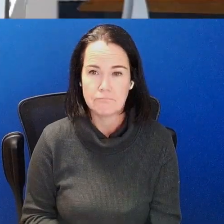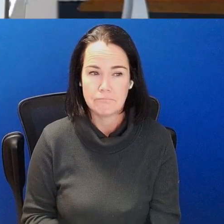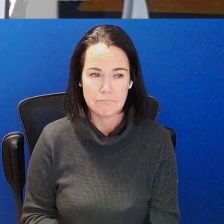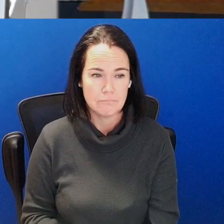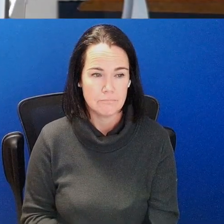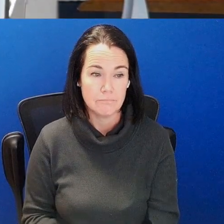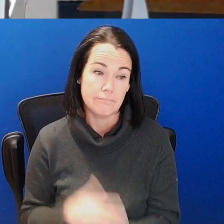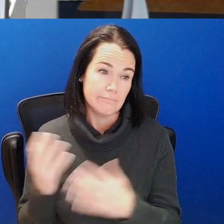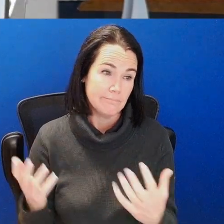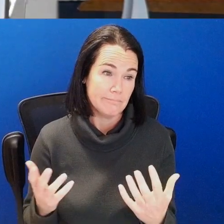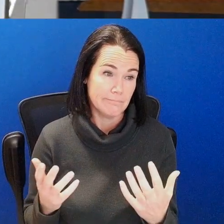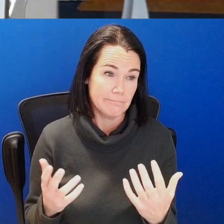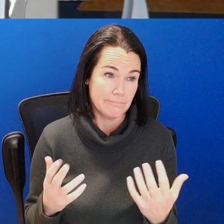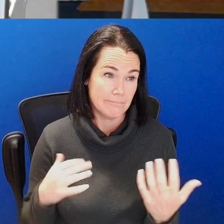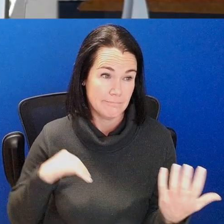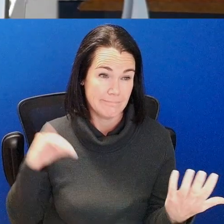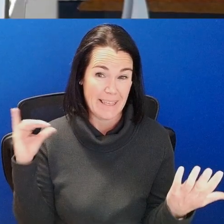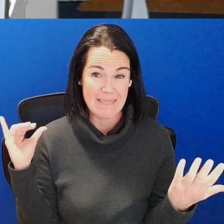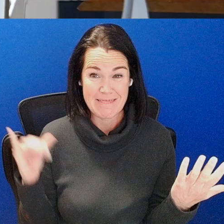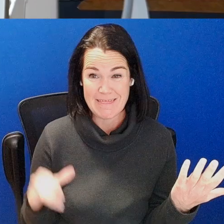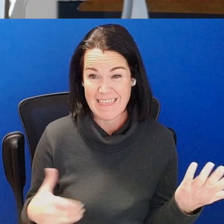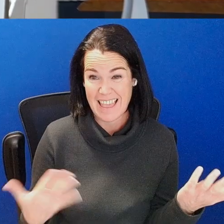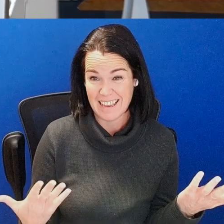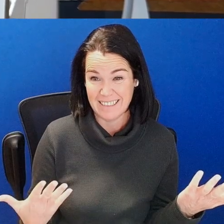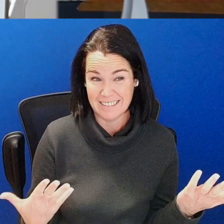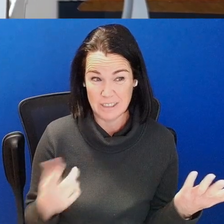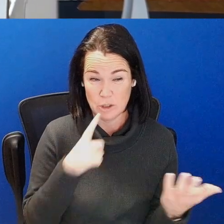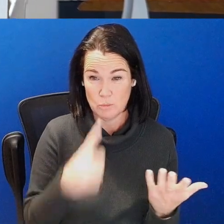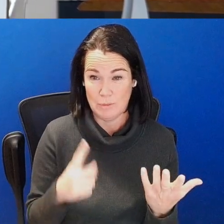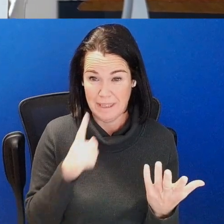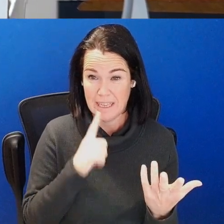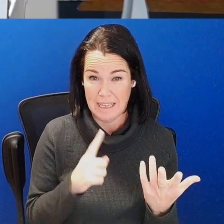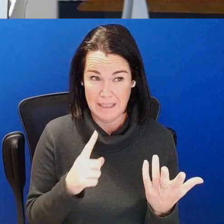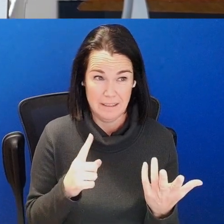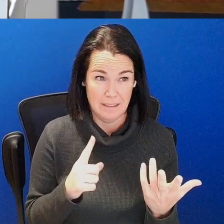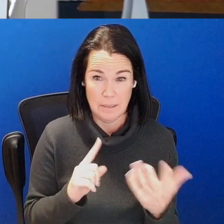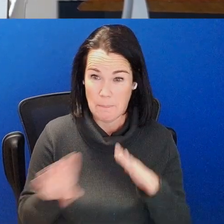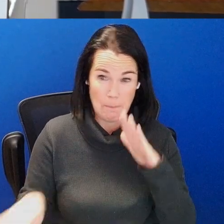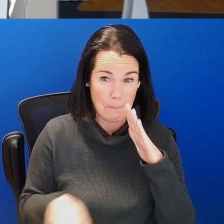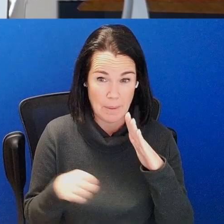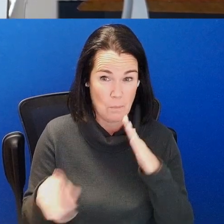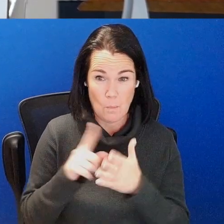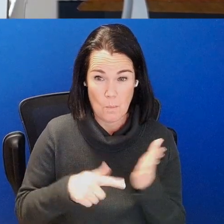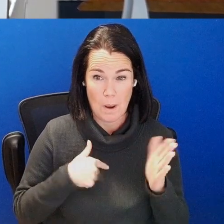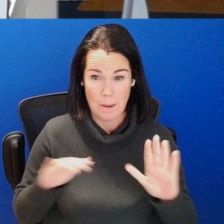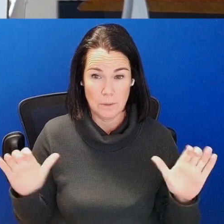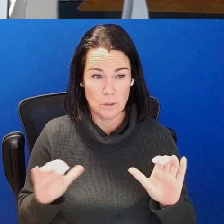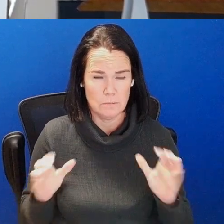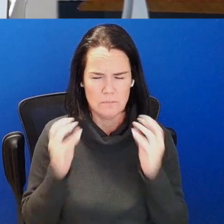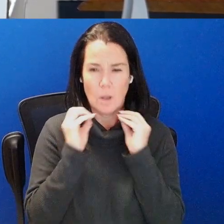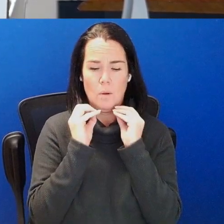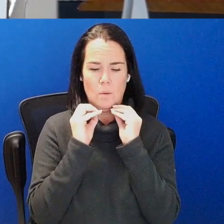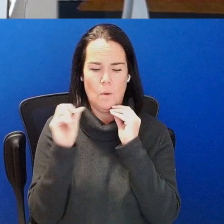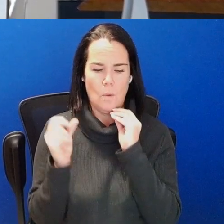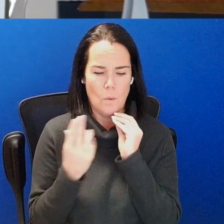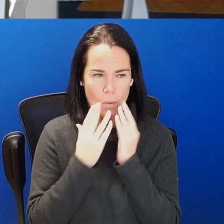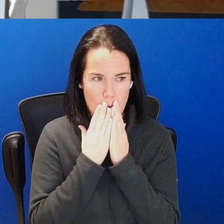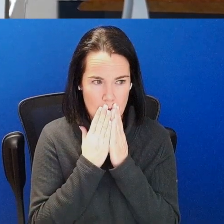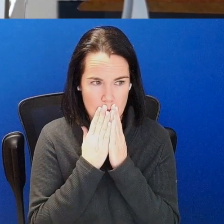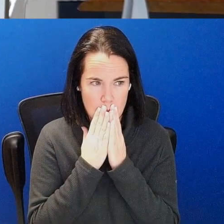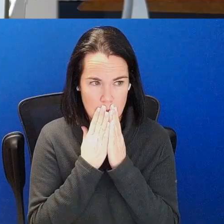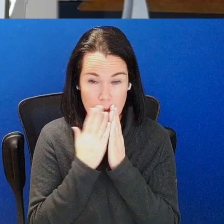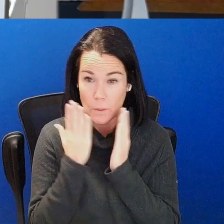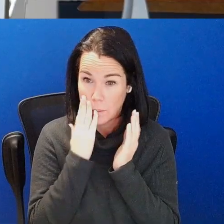Okay. Well, that is the bare bones of what I'm doing. Oh,